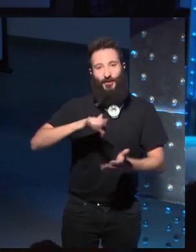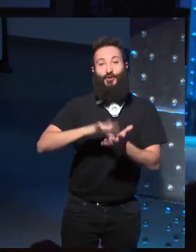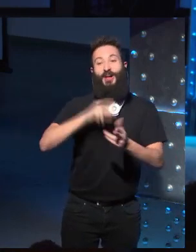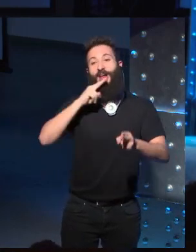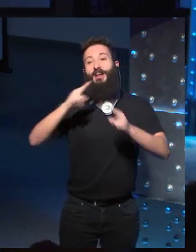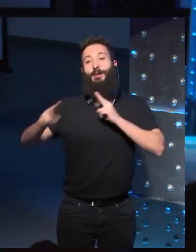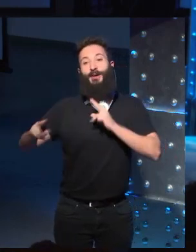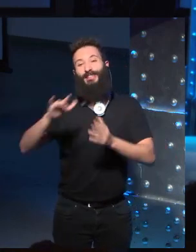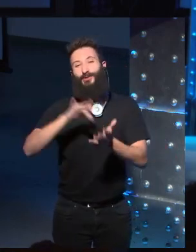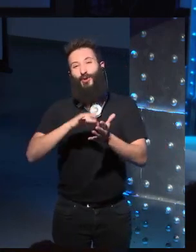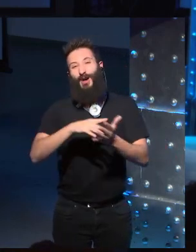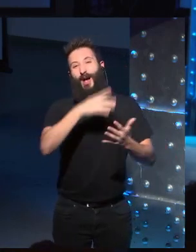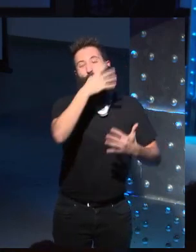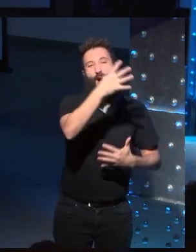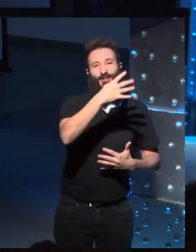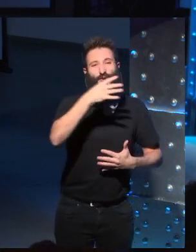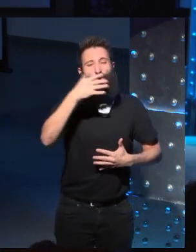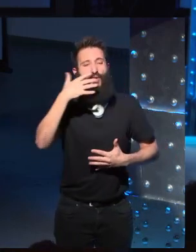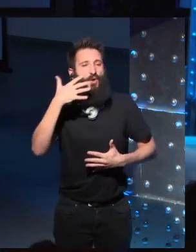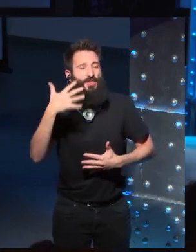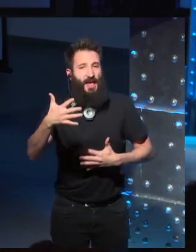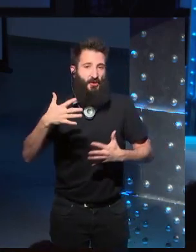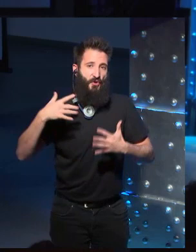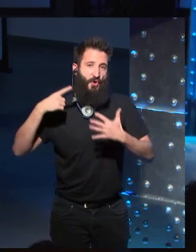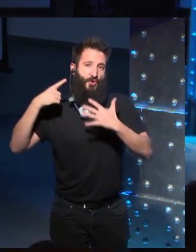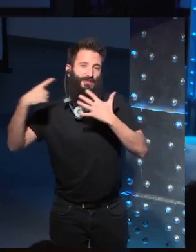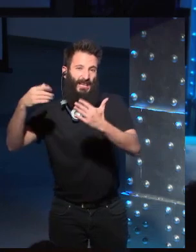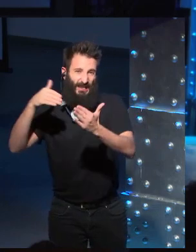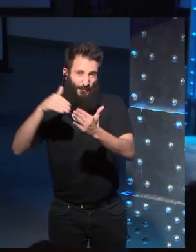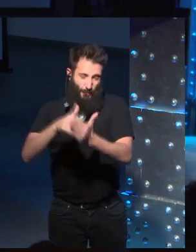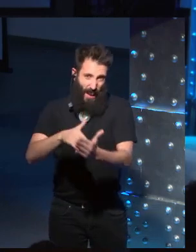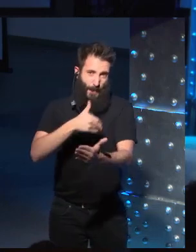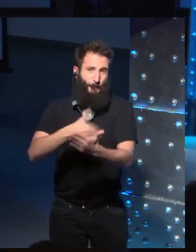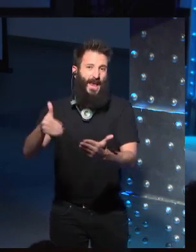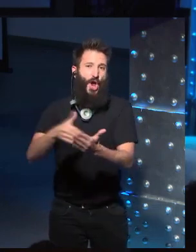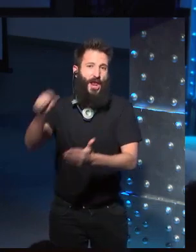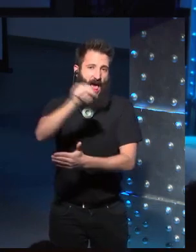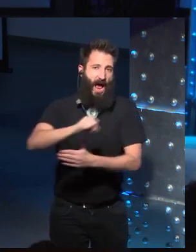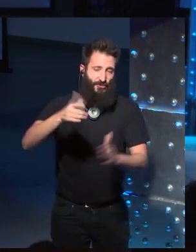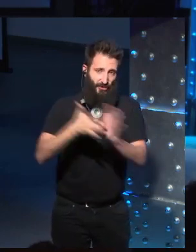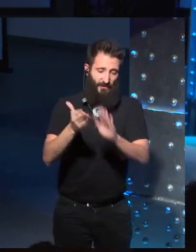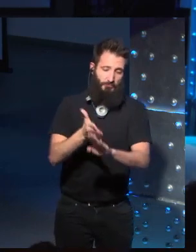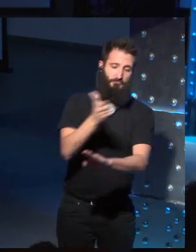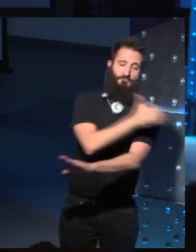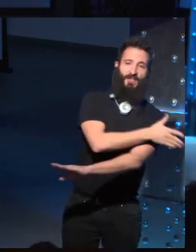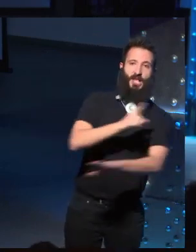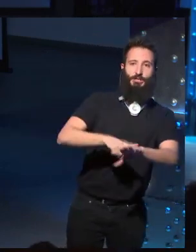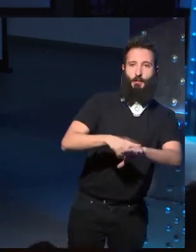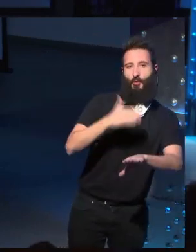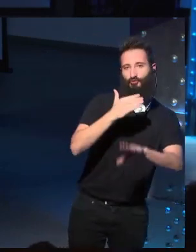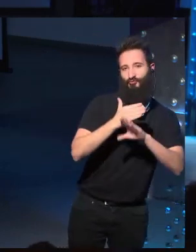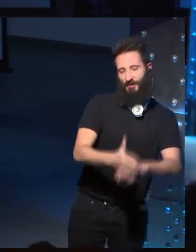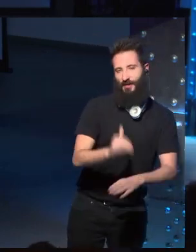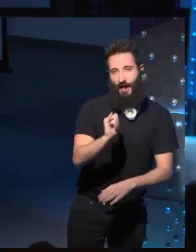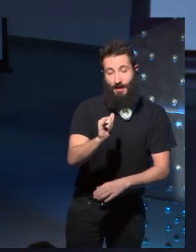6 billion years. So we really have some time before this is going to happen. Still, there will be a white dwarf